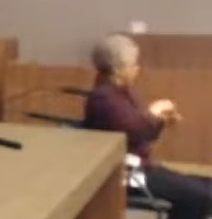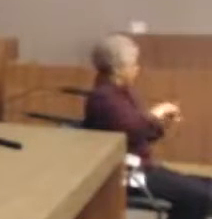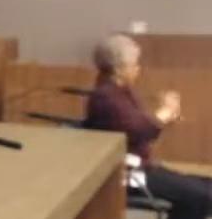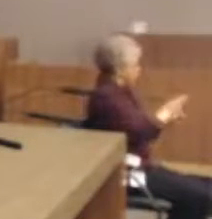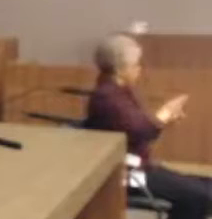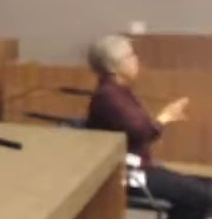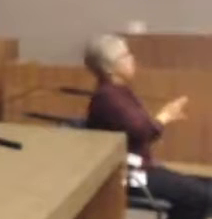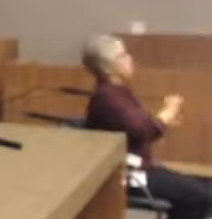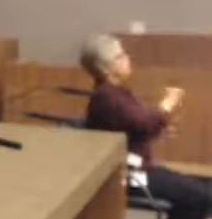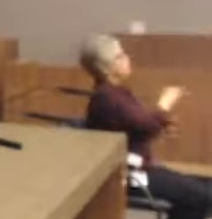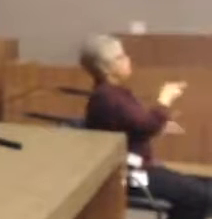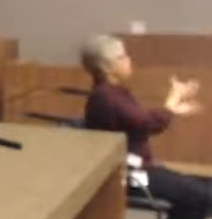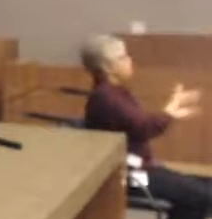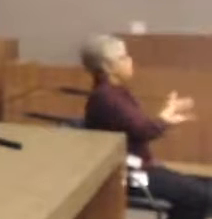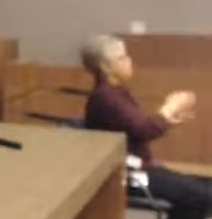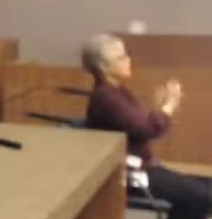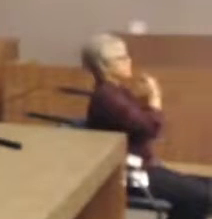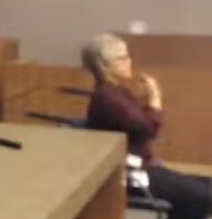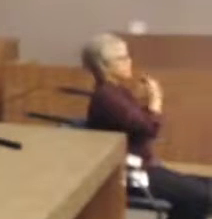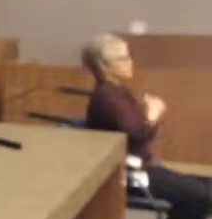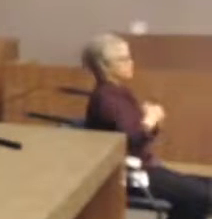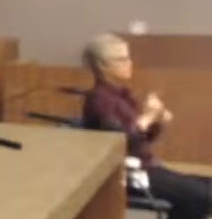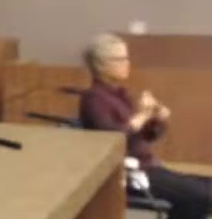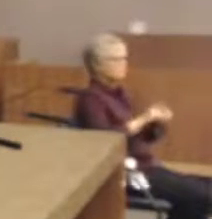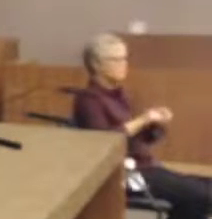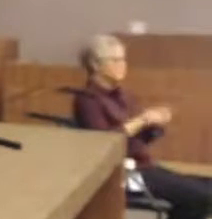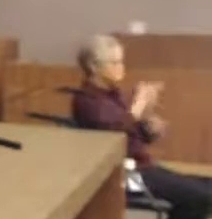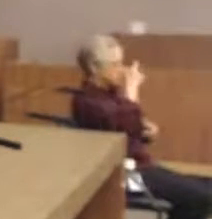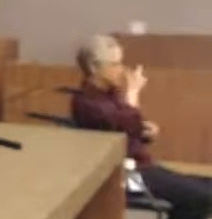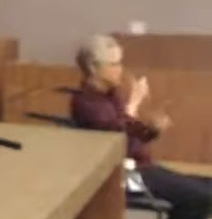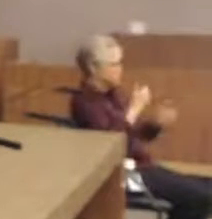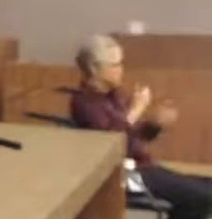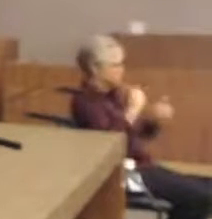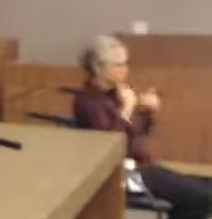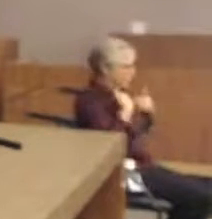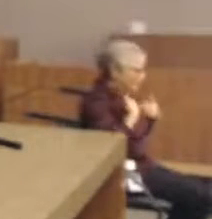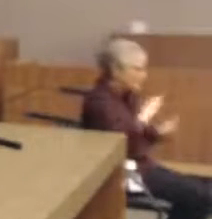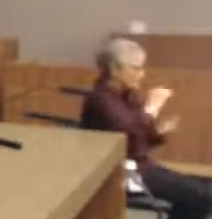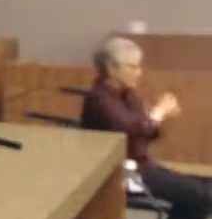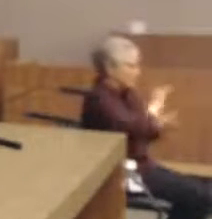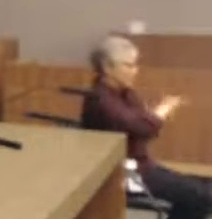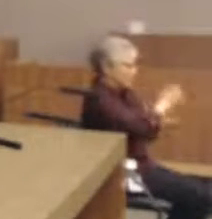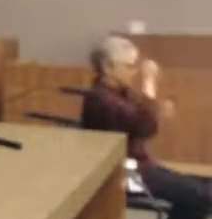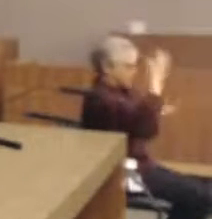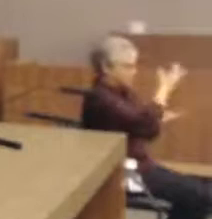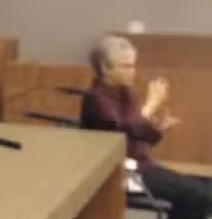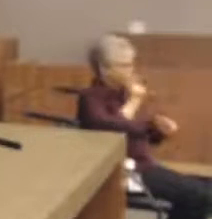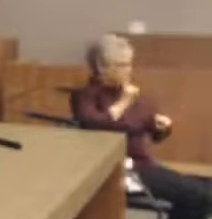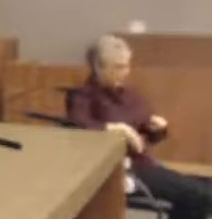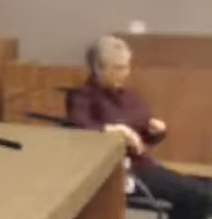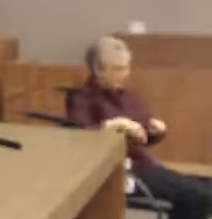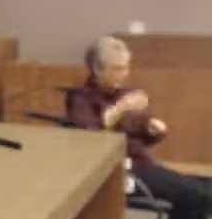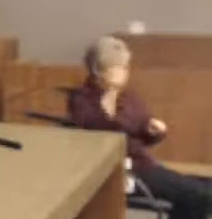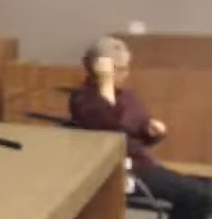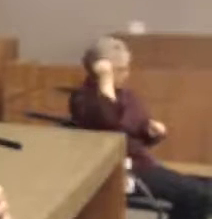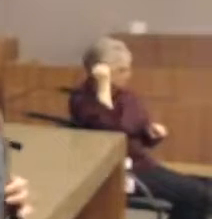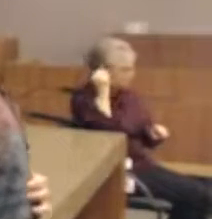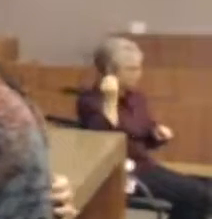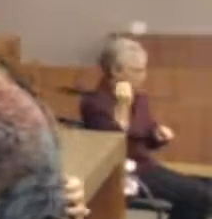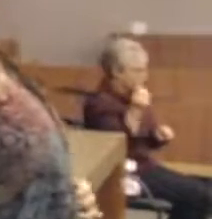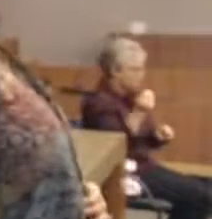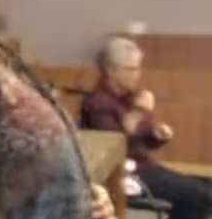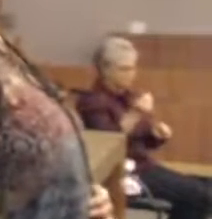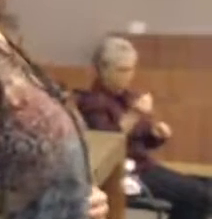right? So because all of those things didn't get coded, they don't have context to help them recall. Did you have a question? Yeah. I had this